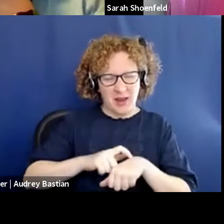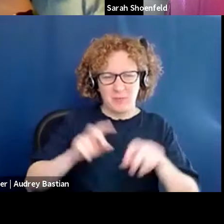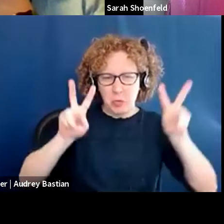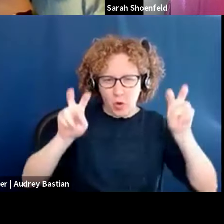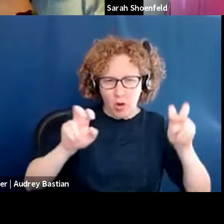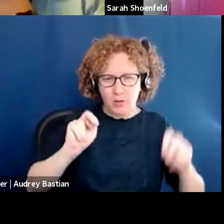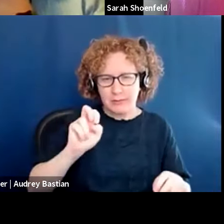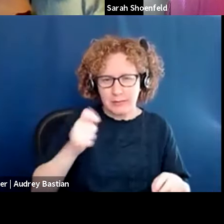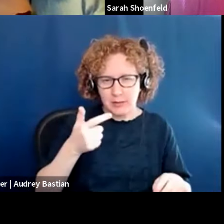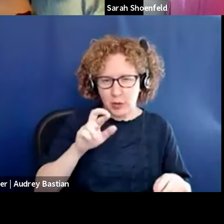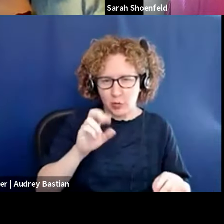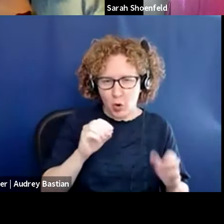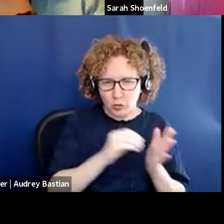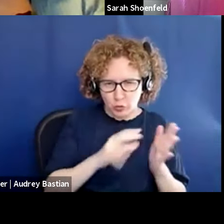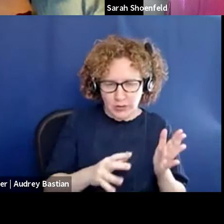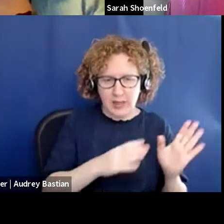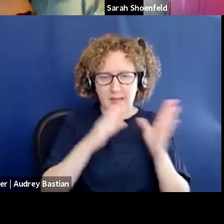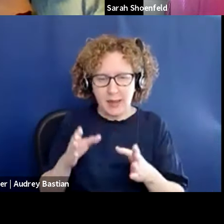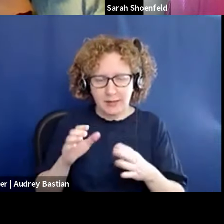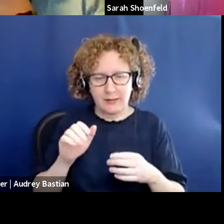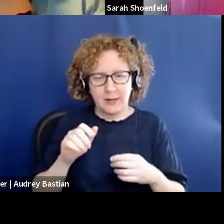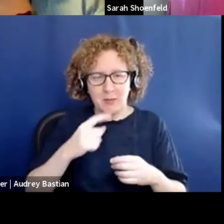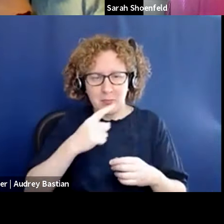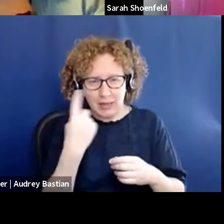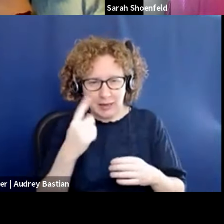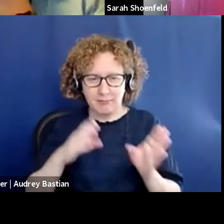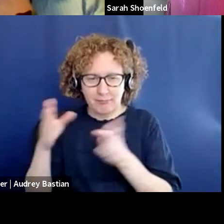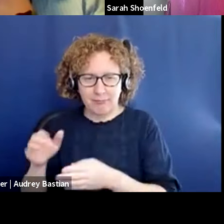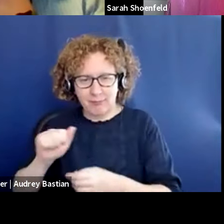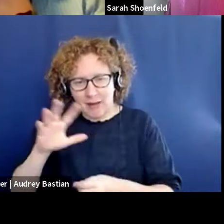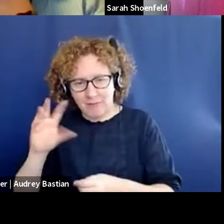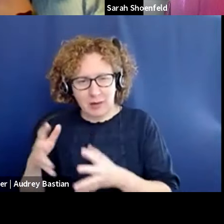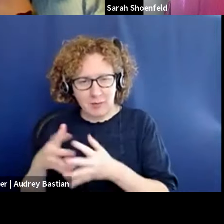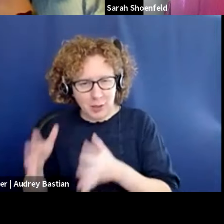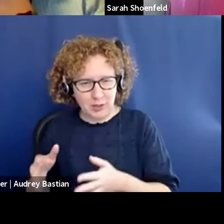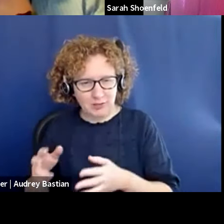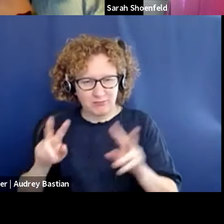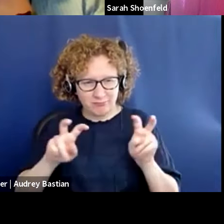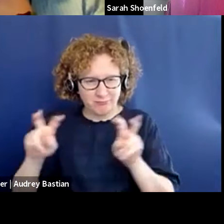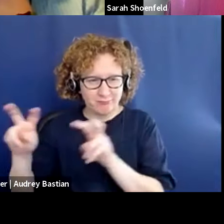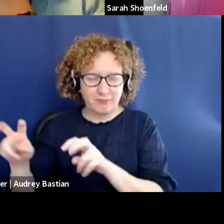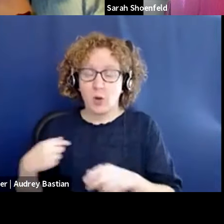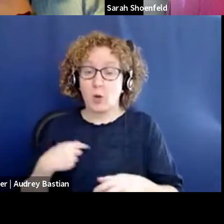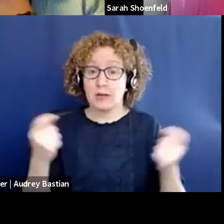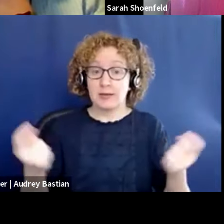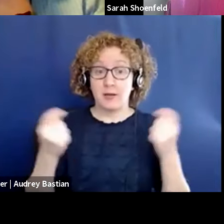African-American. I remember we're celebrating Christmas, and the only Christians in the class at Paul were the Black